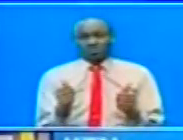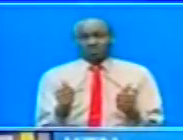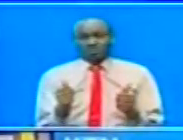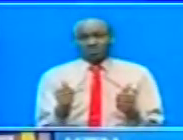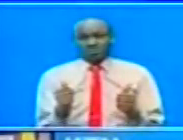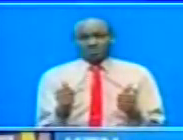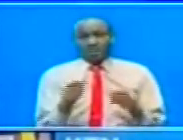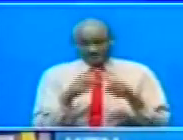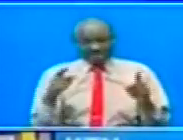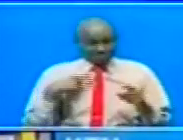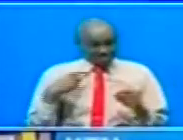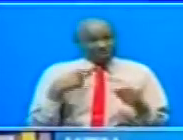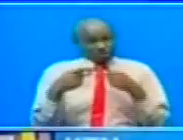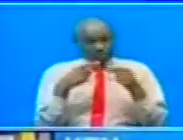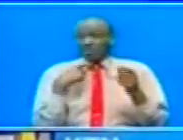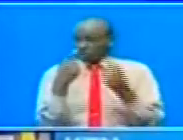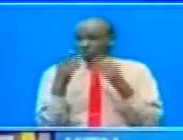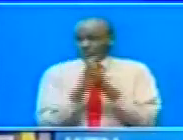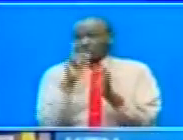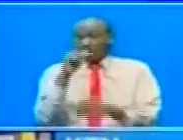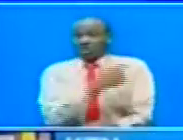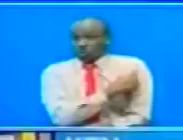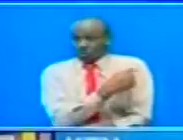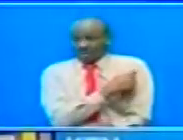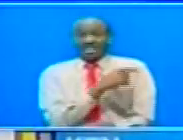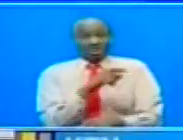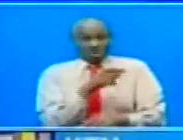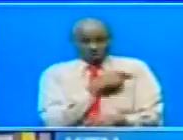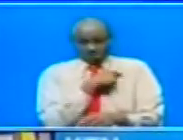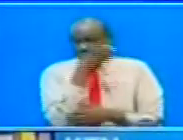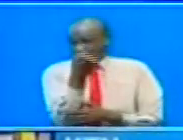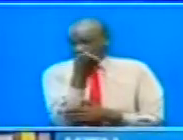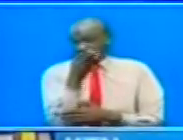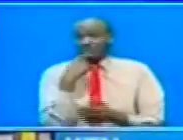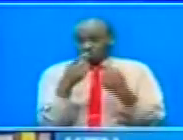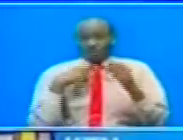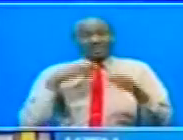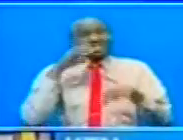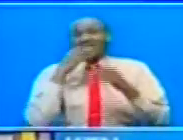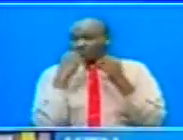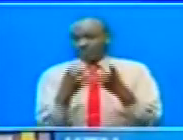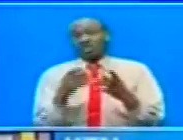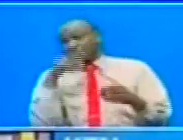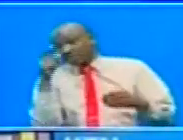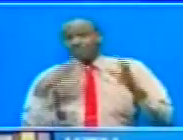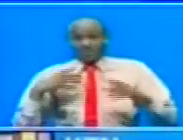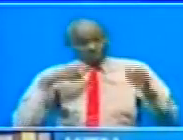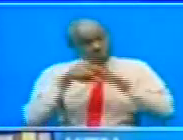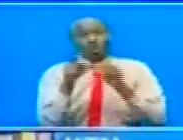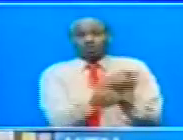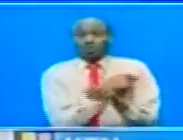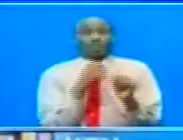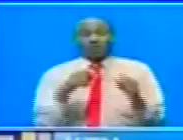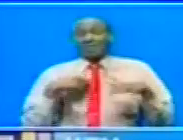I was shortly communicating with a doctor who's in the hospital. They say that he has not received any casualties still, but they are